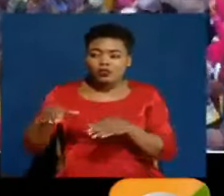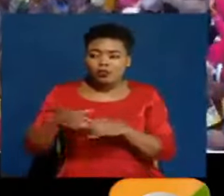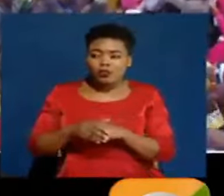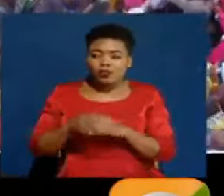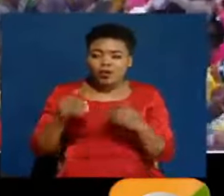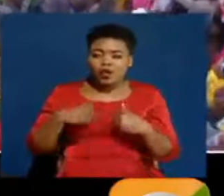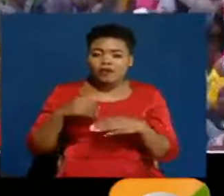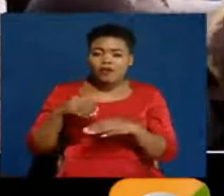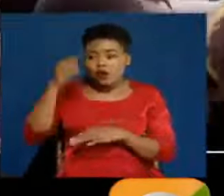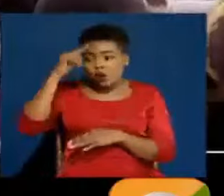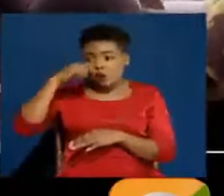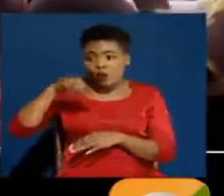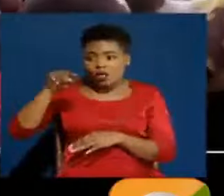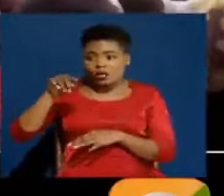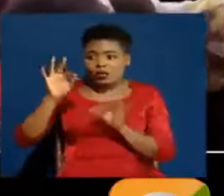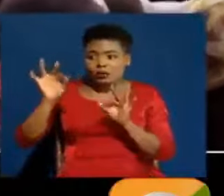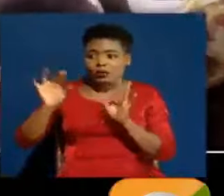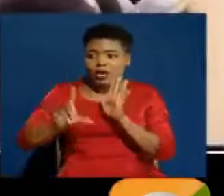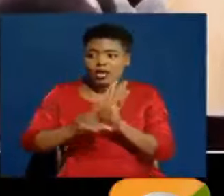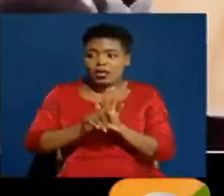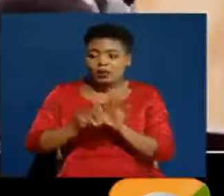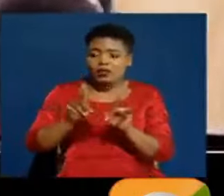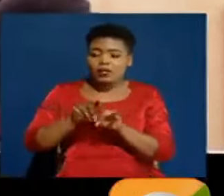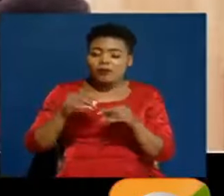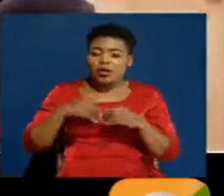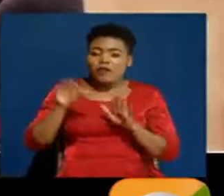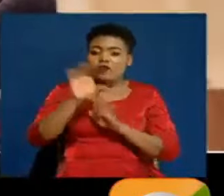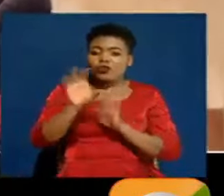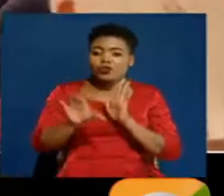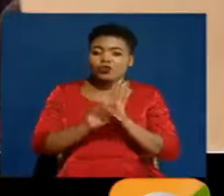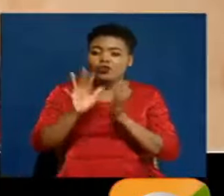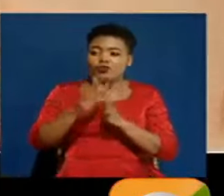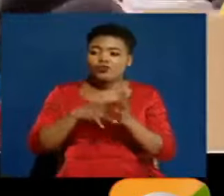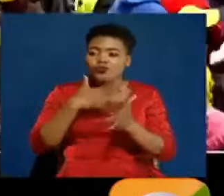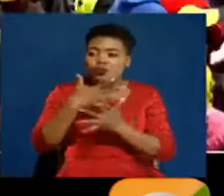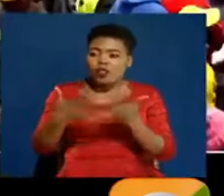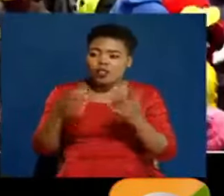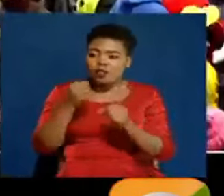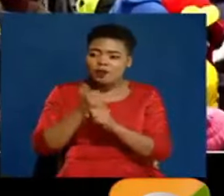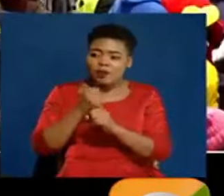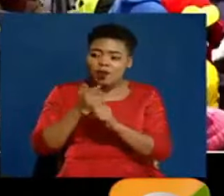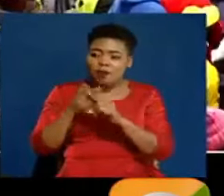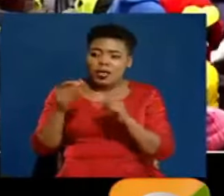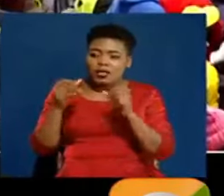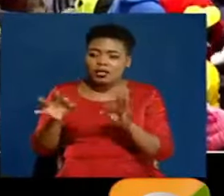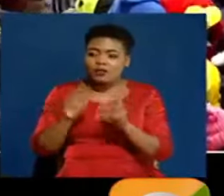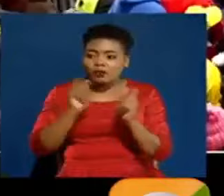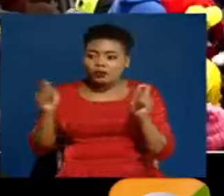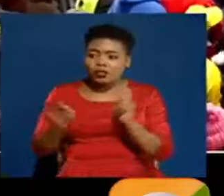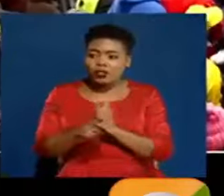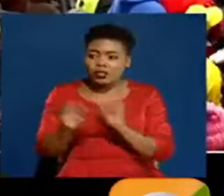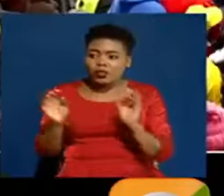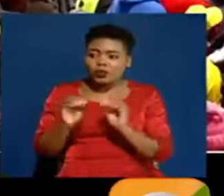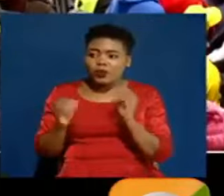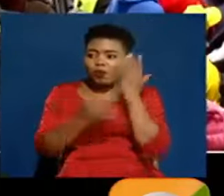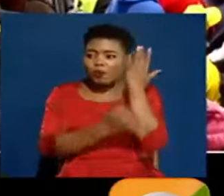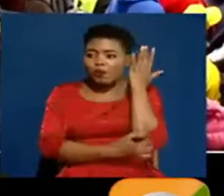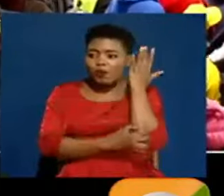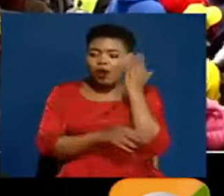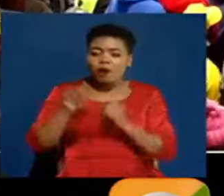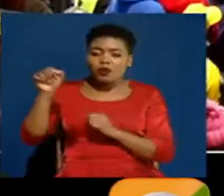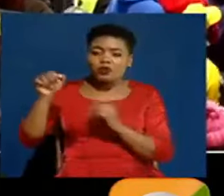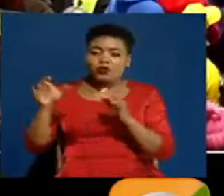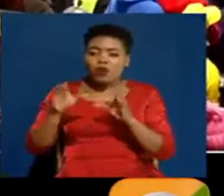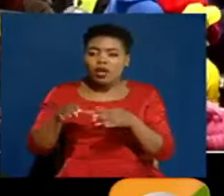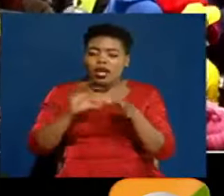range of policy, legal, and even constitutional framework for the political parties. But unless we renovate our poor political culture, it